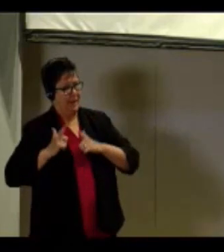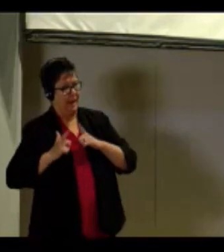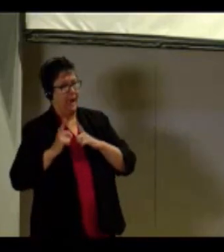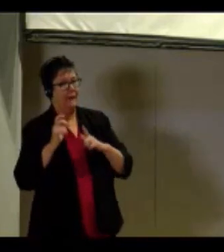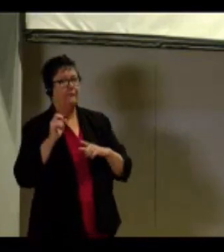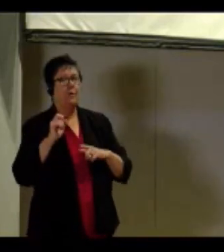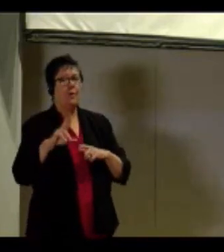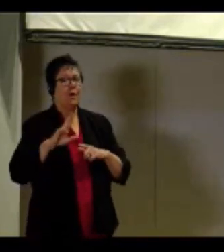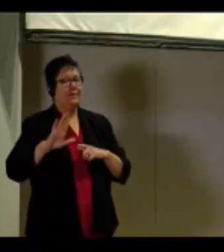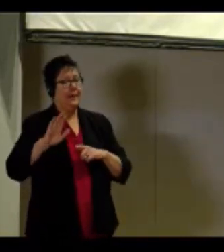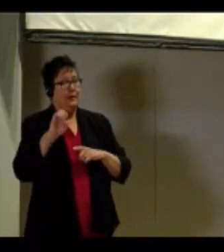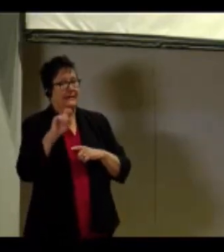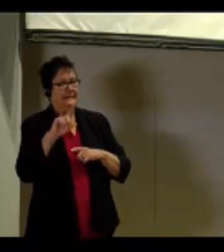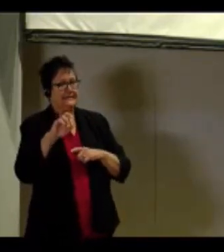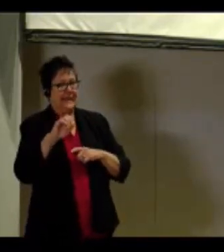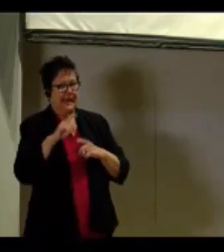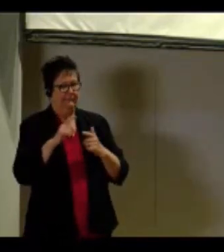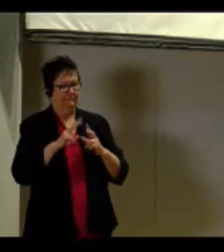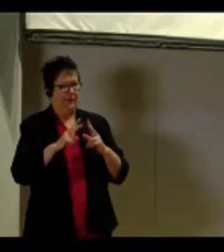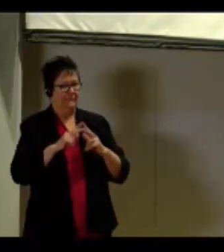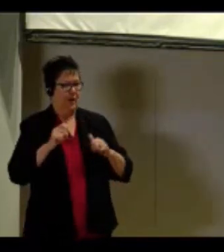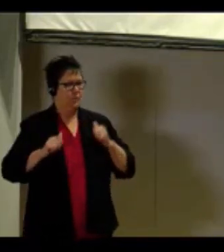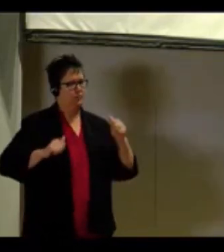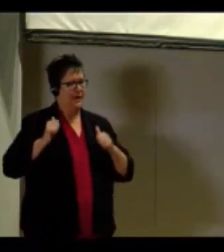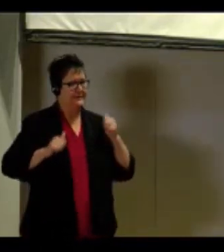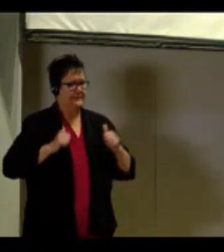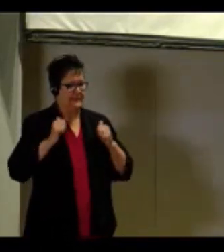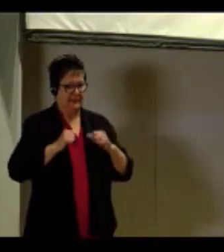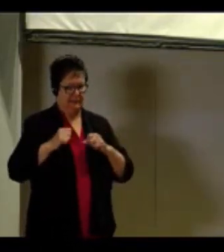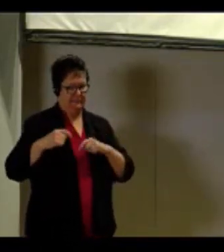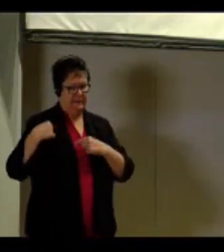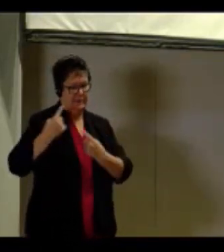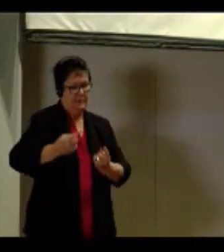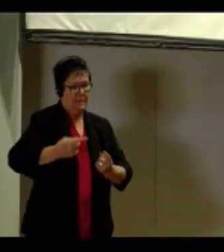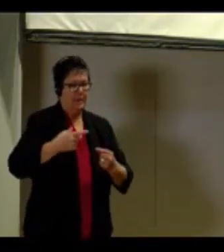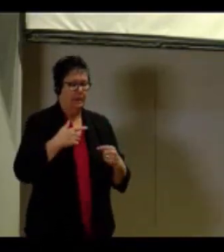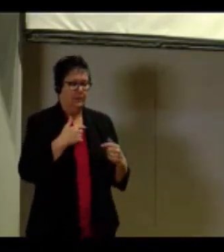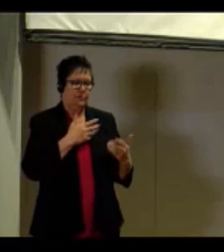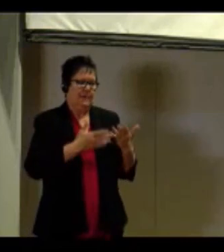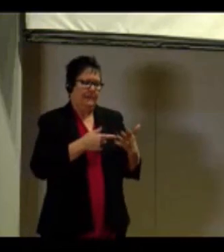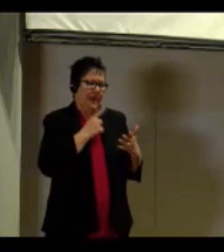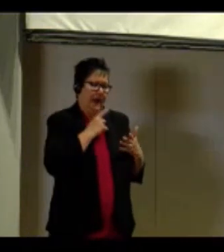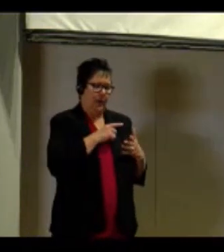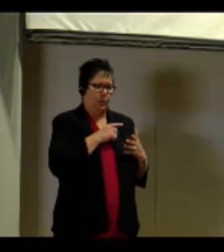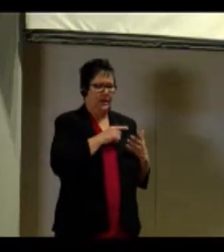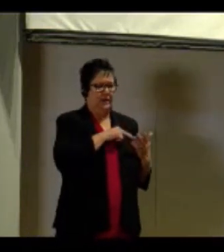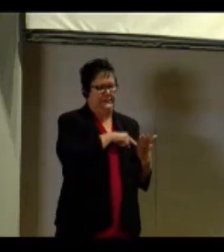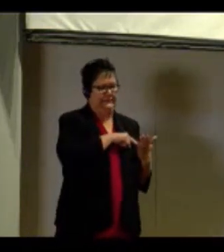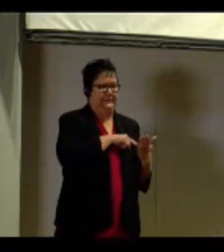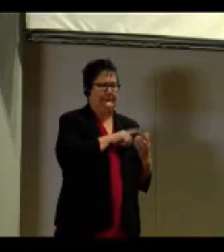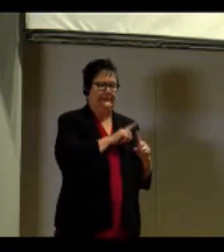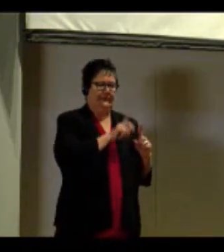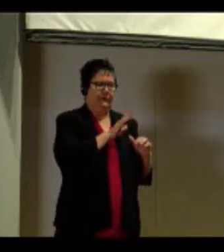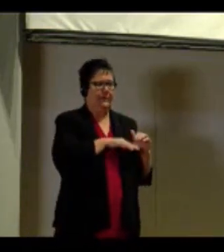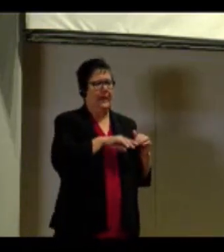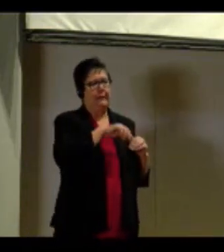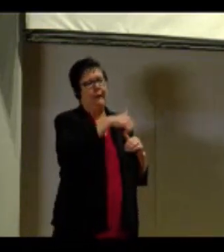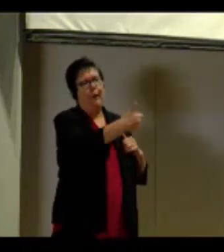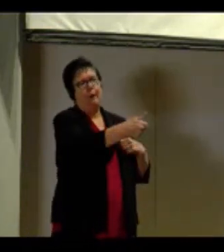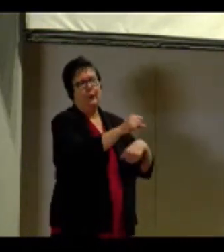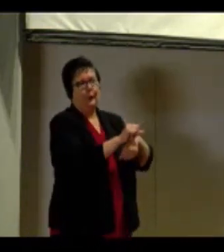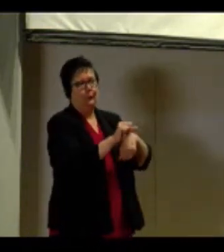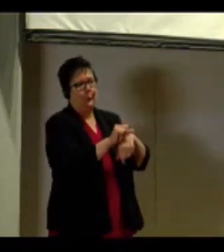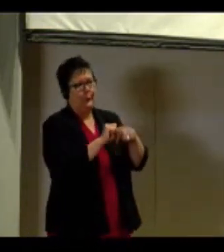about enforcing rights, you may treat that work differently than you do a work by an artist or an artist foundation that's